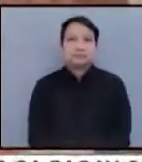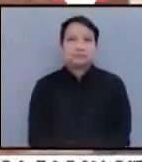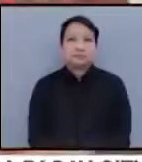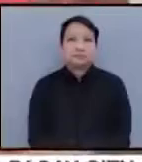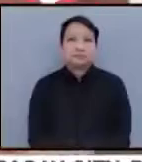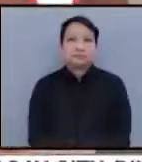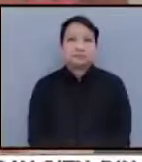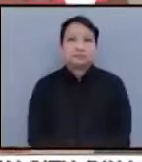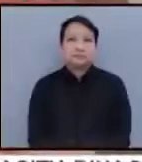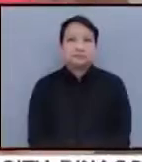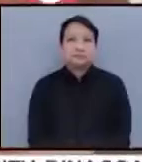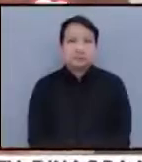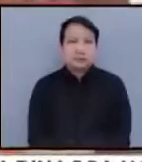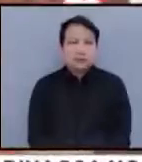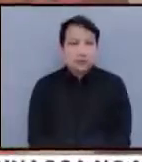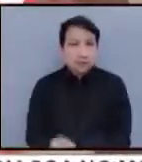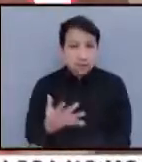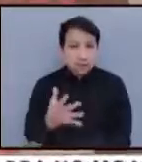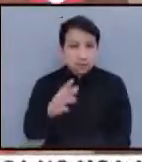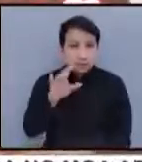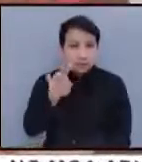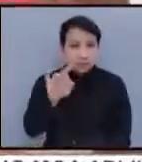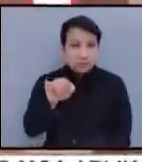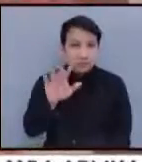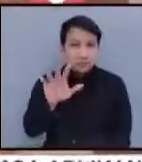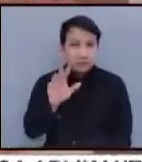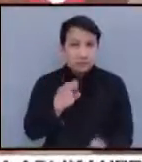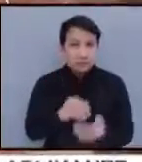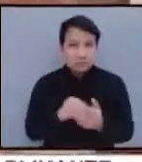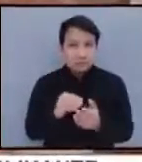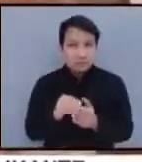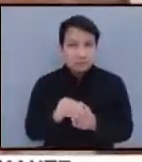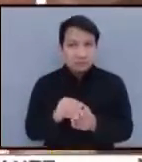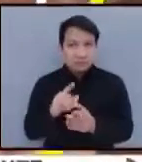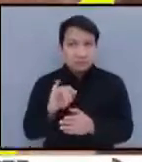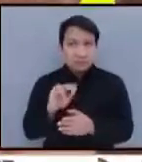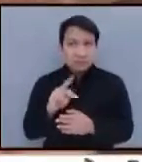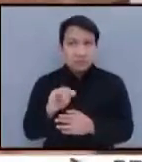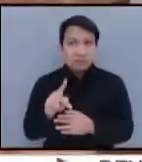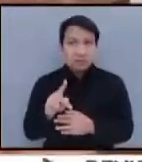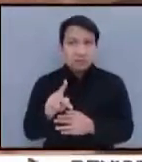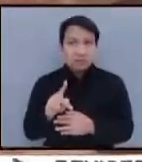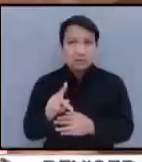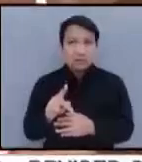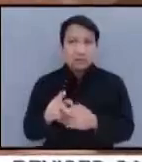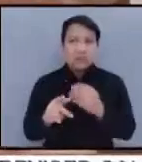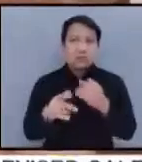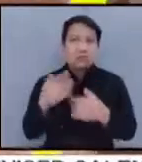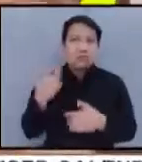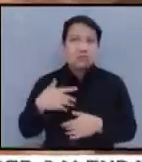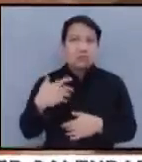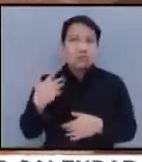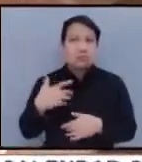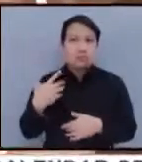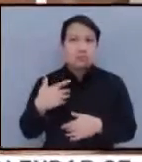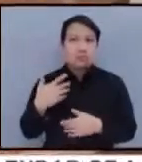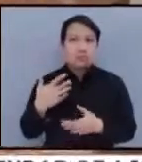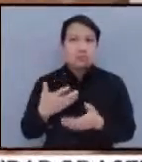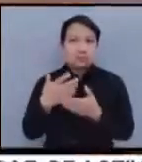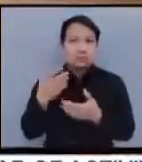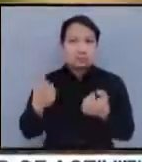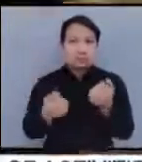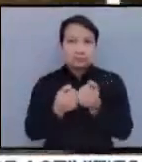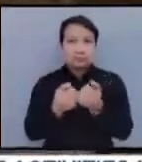With more than 7.5 million followers sa kanyang TikTok account, talaga namang very evident ang suporta sa kanya ng